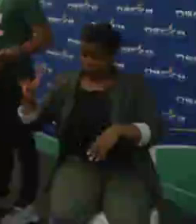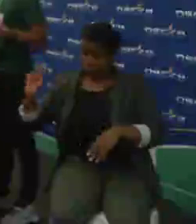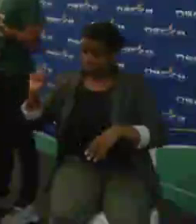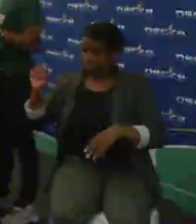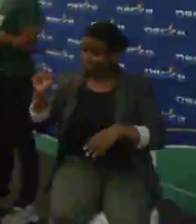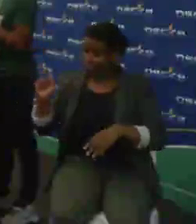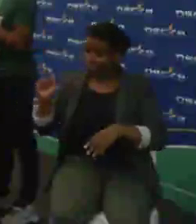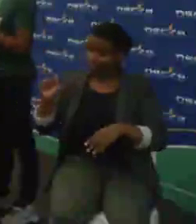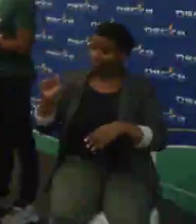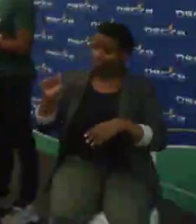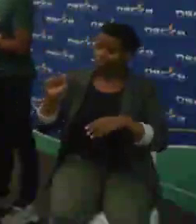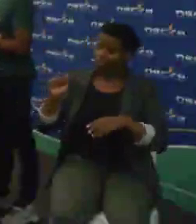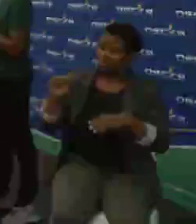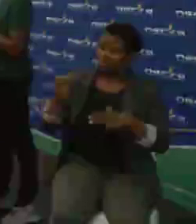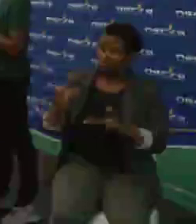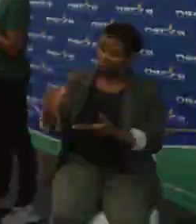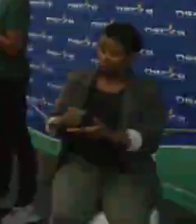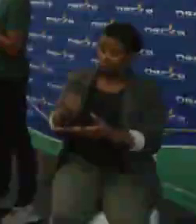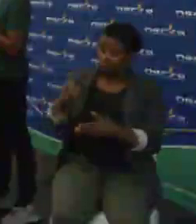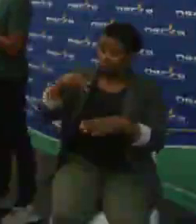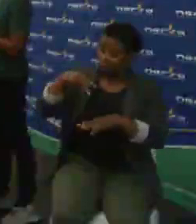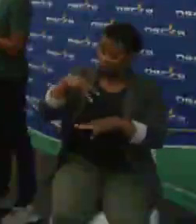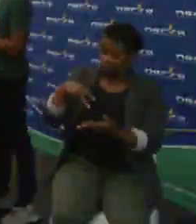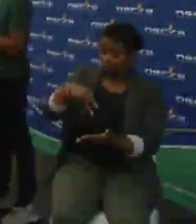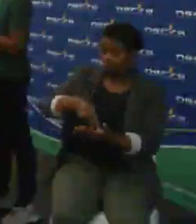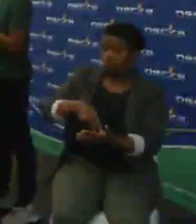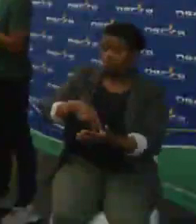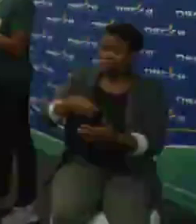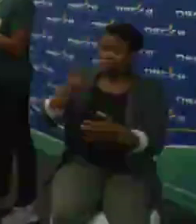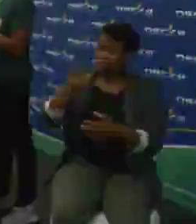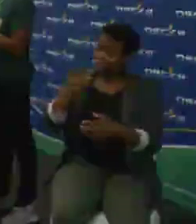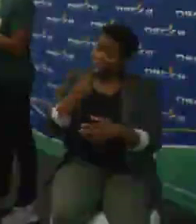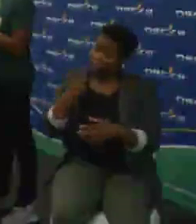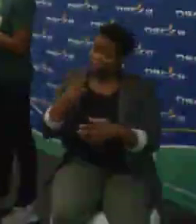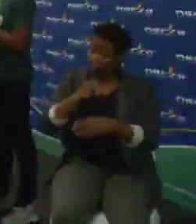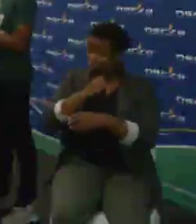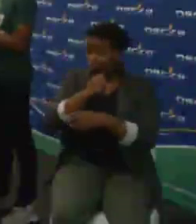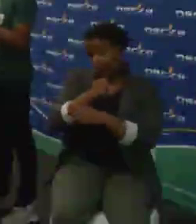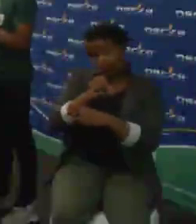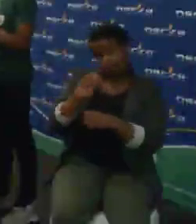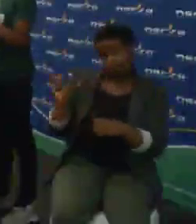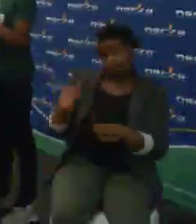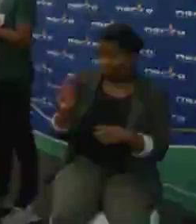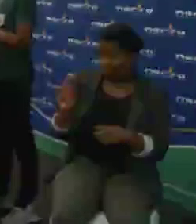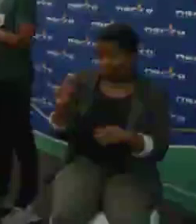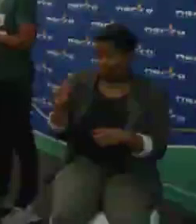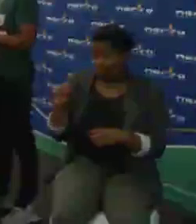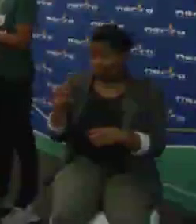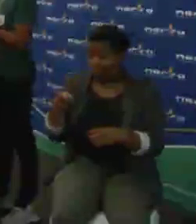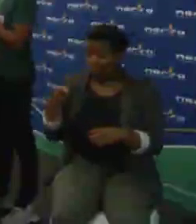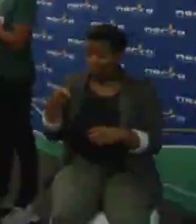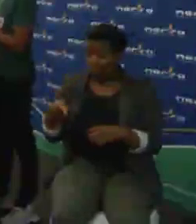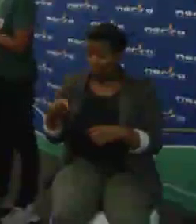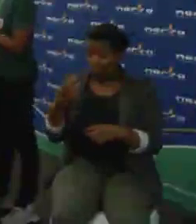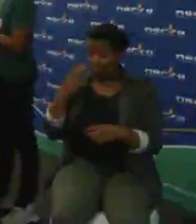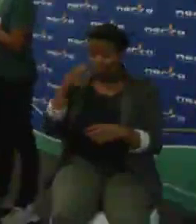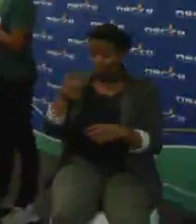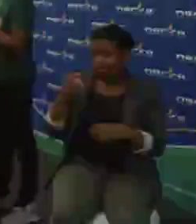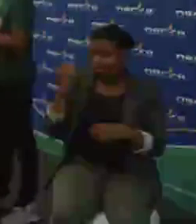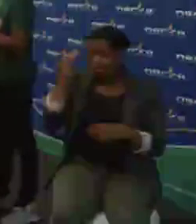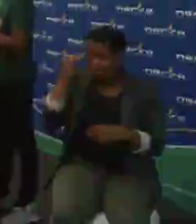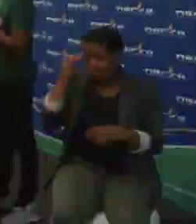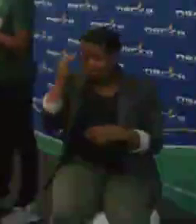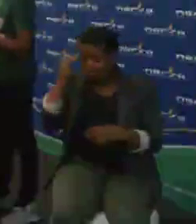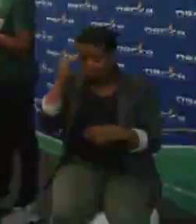no, a particular interpretation of the MYPD methodology is X, because now we've gotten to such a point where we understand